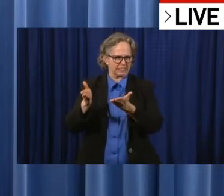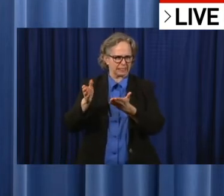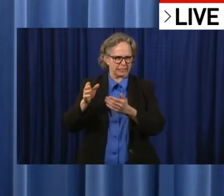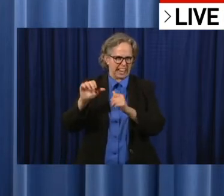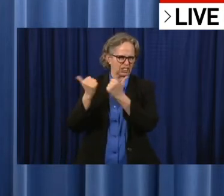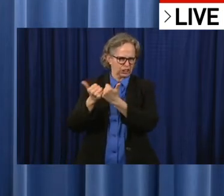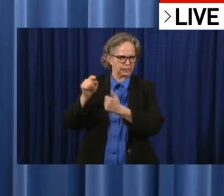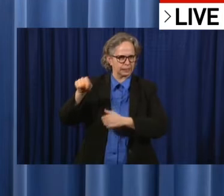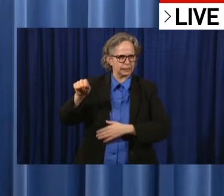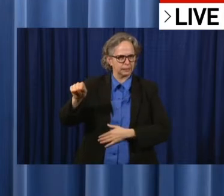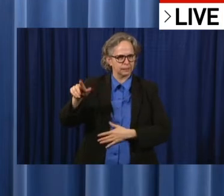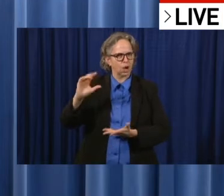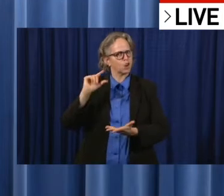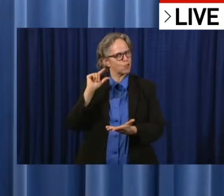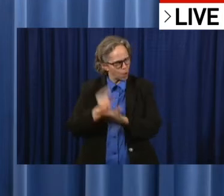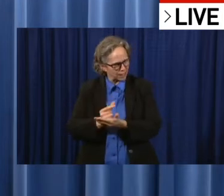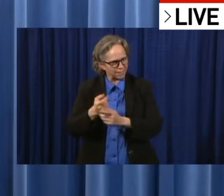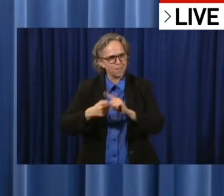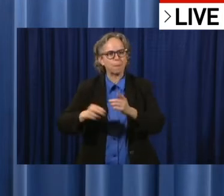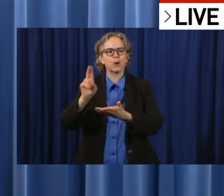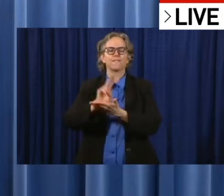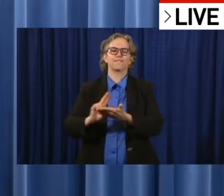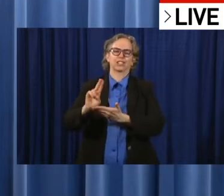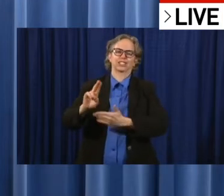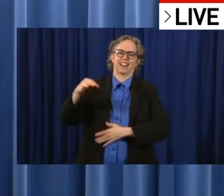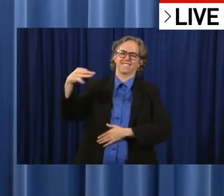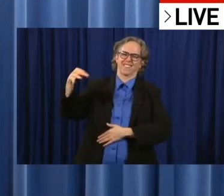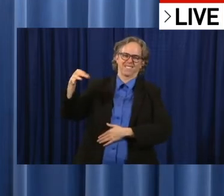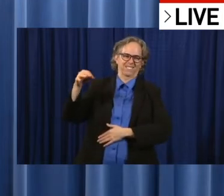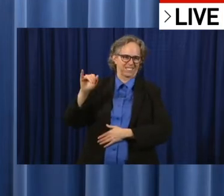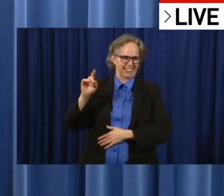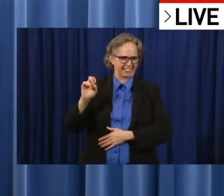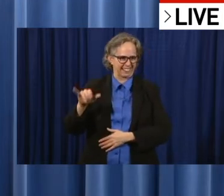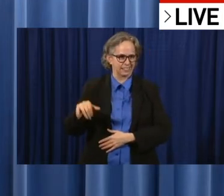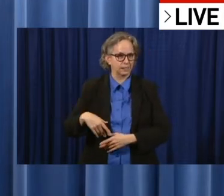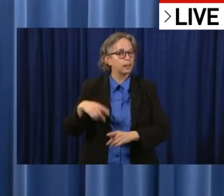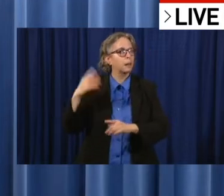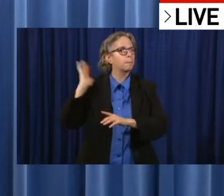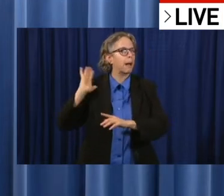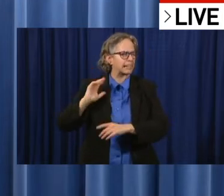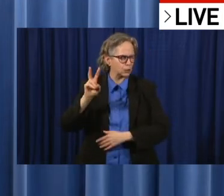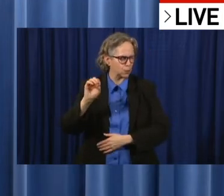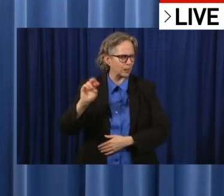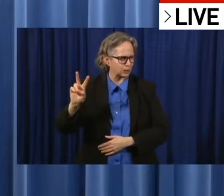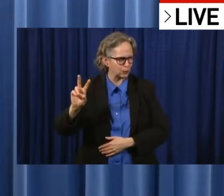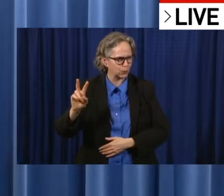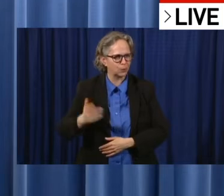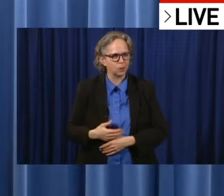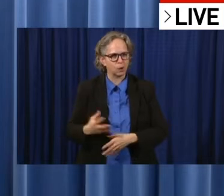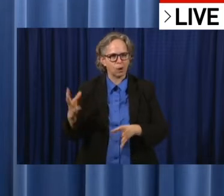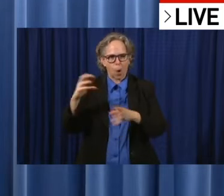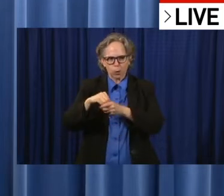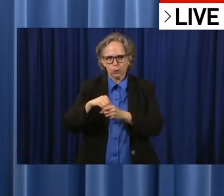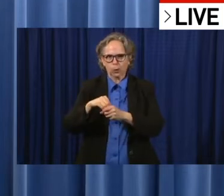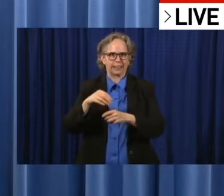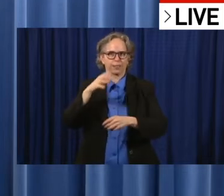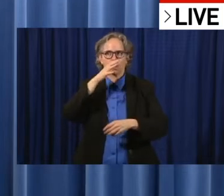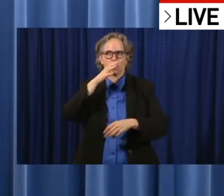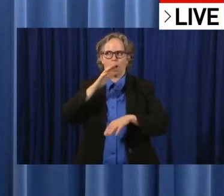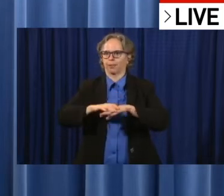graduate of the University of Findlay and was also a member of the Findlay Oilers women's basketball team.